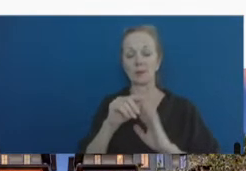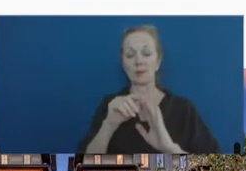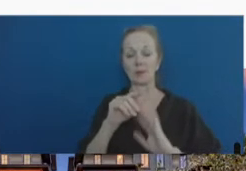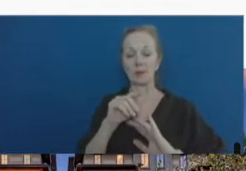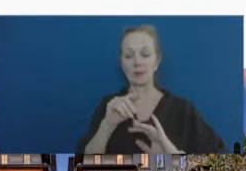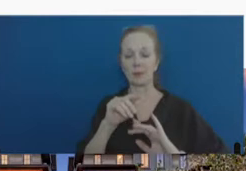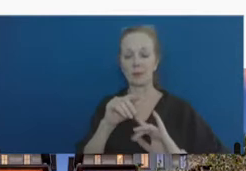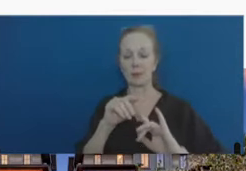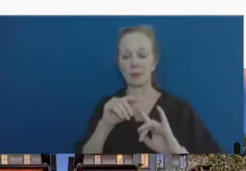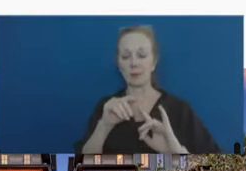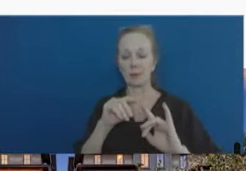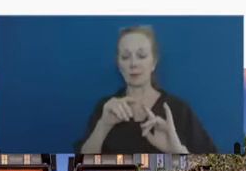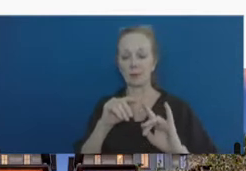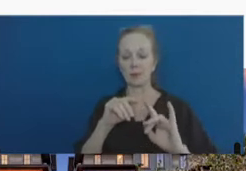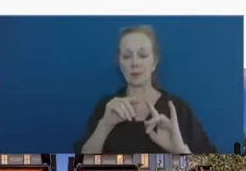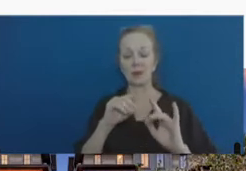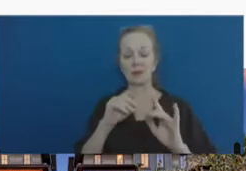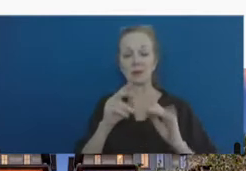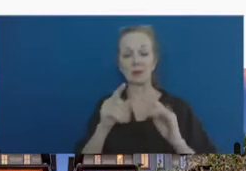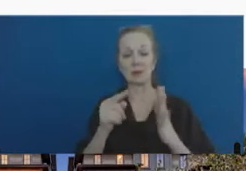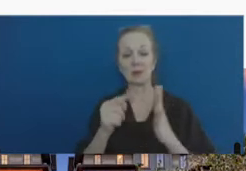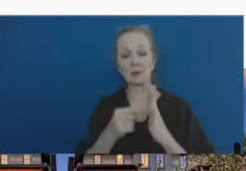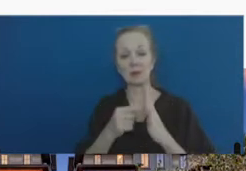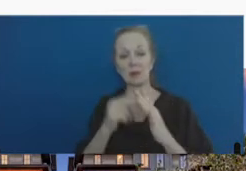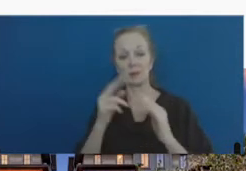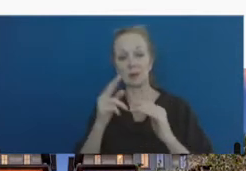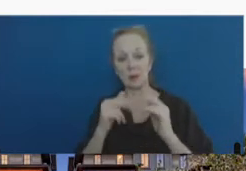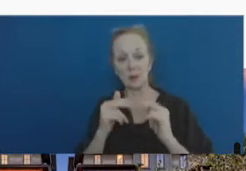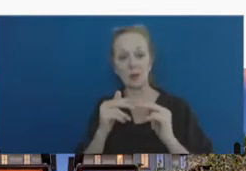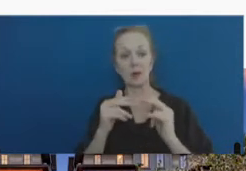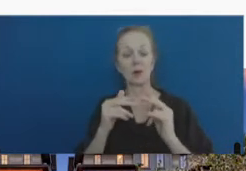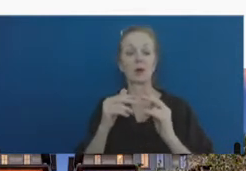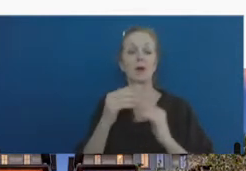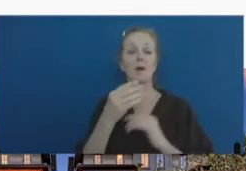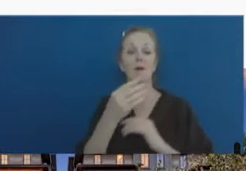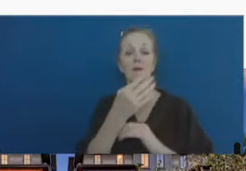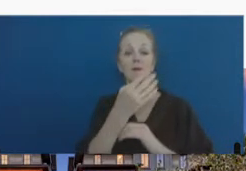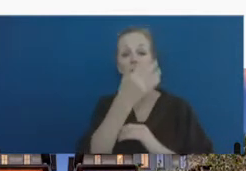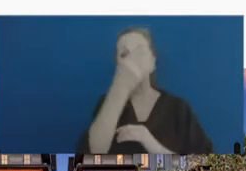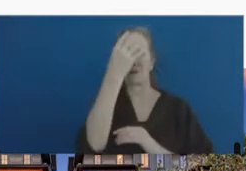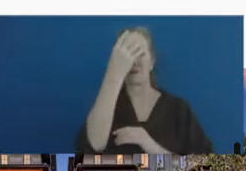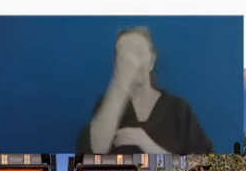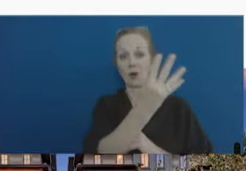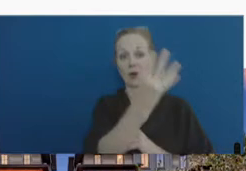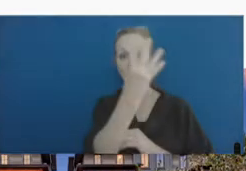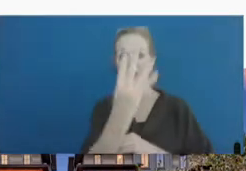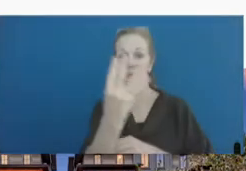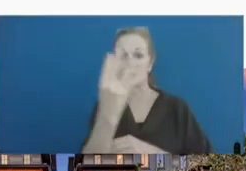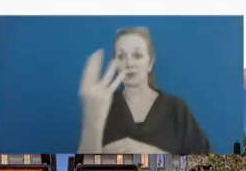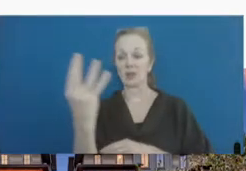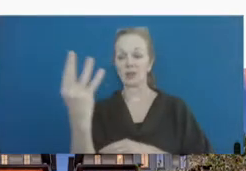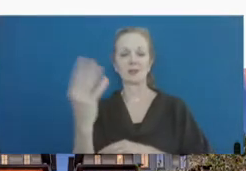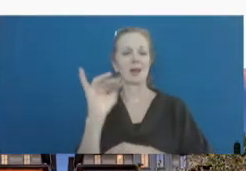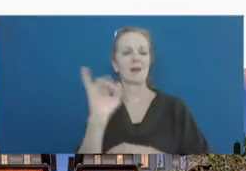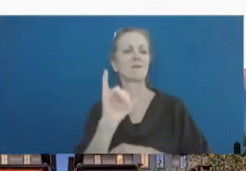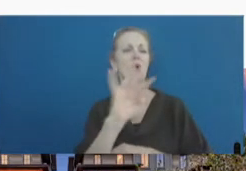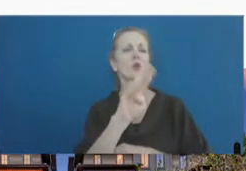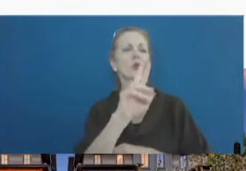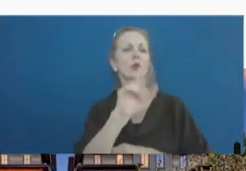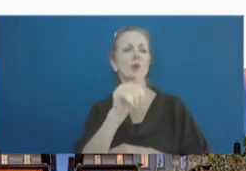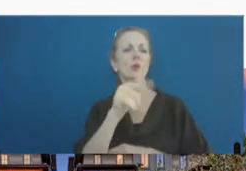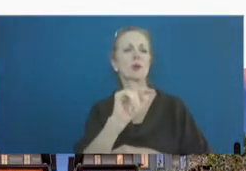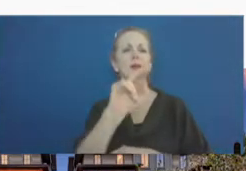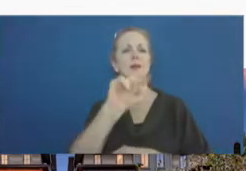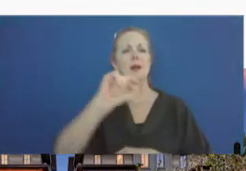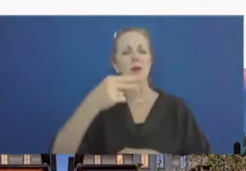they're also sometimes built in four in a row. So it's essentially a four unit townhome. And so